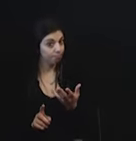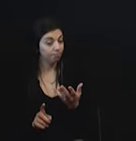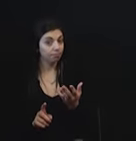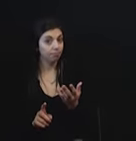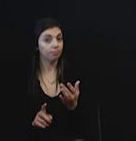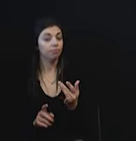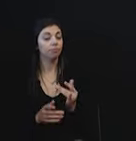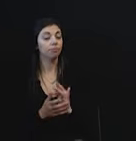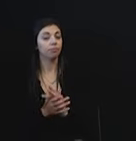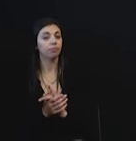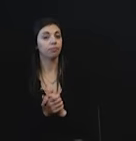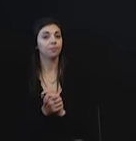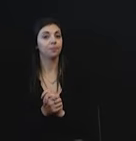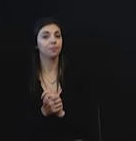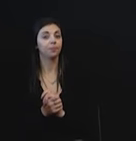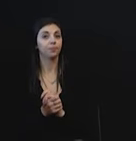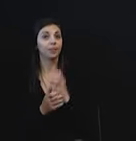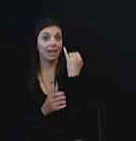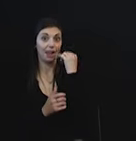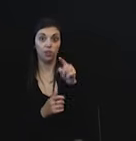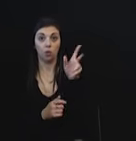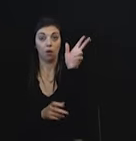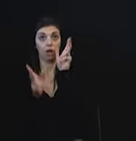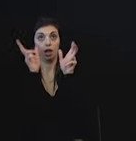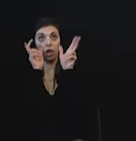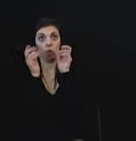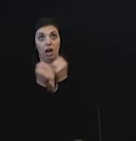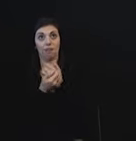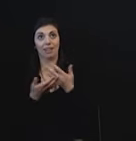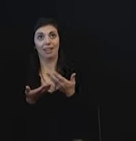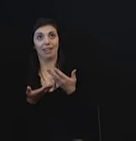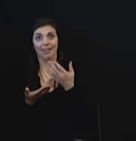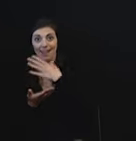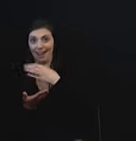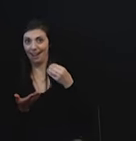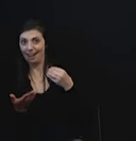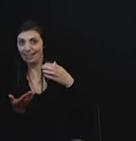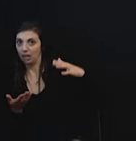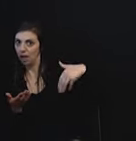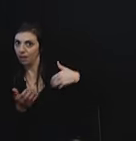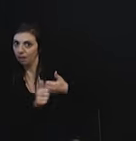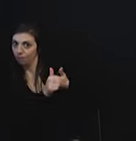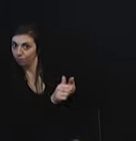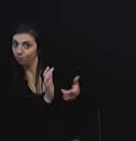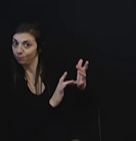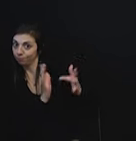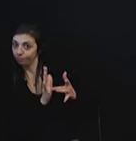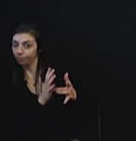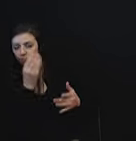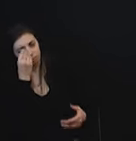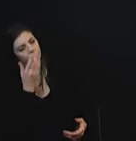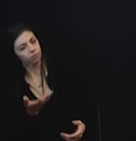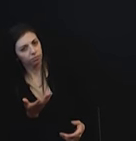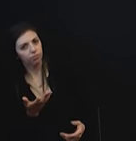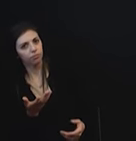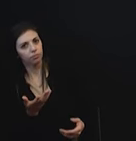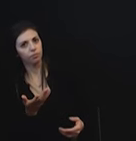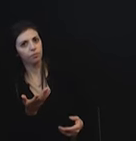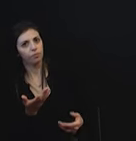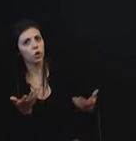especially if you hear all this, you may not be a follower of Jesus. I want to hear this. I want you to hear this truth because this is what's in his